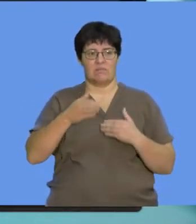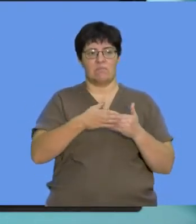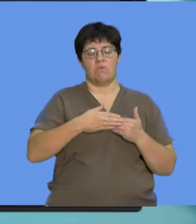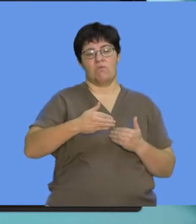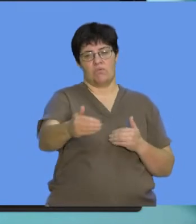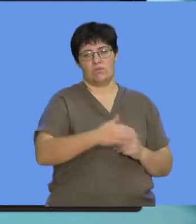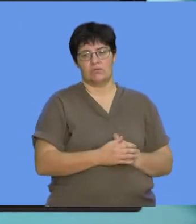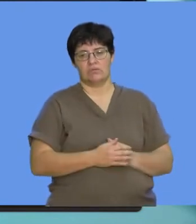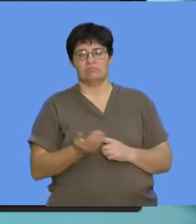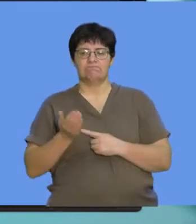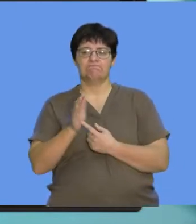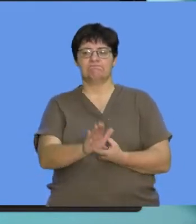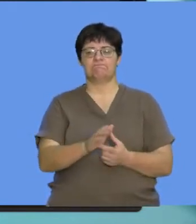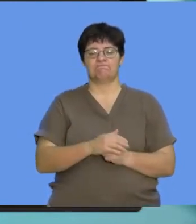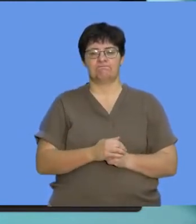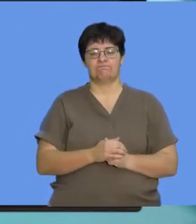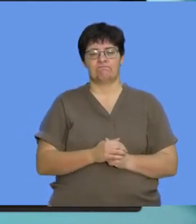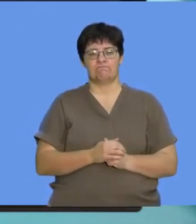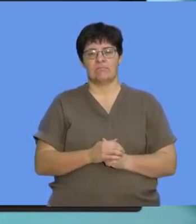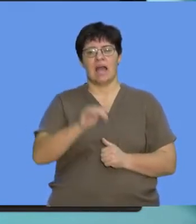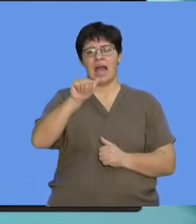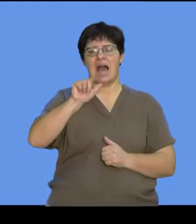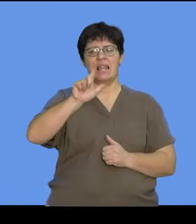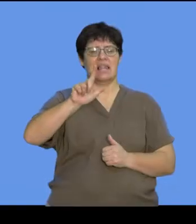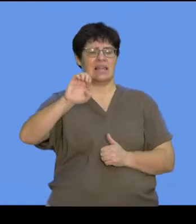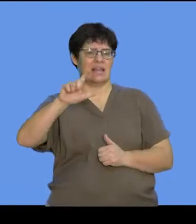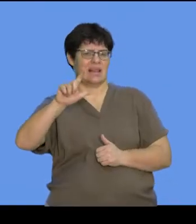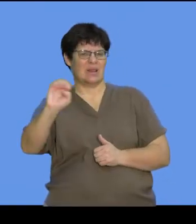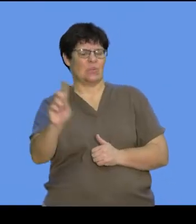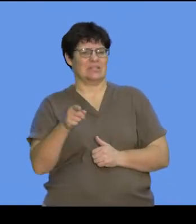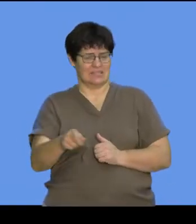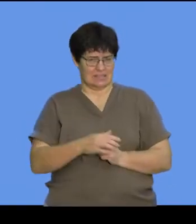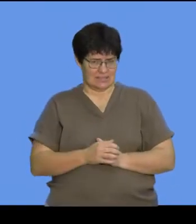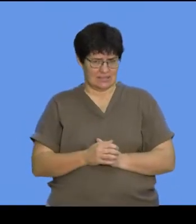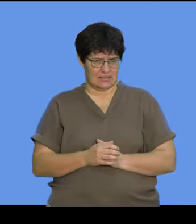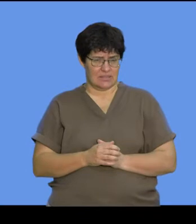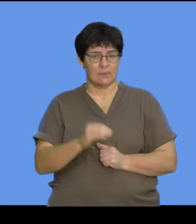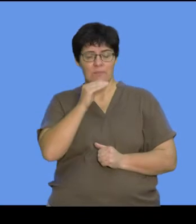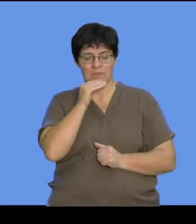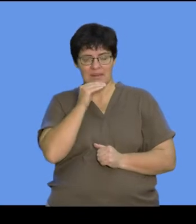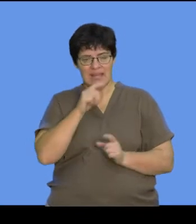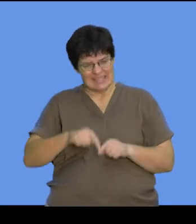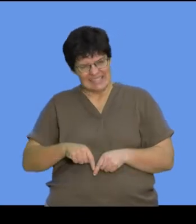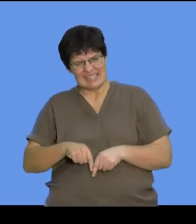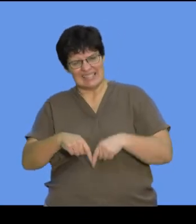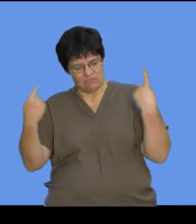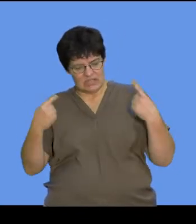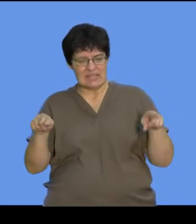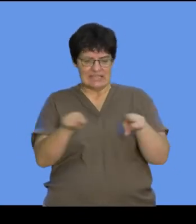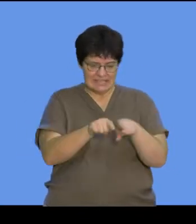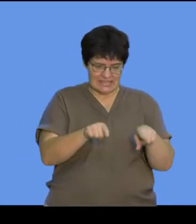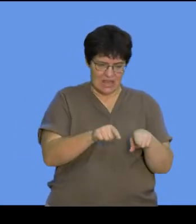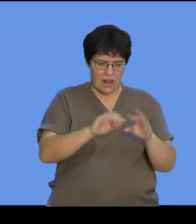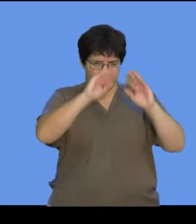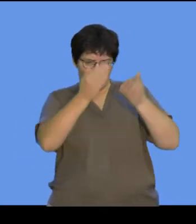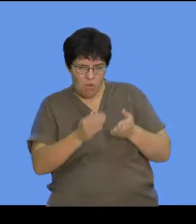on. Let's expose ourselves to what an allele is. An allele is essentially a different form of the